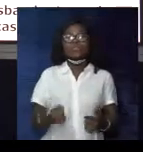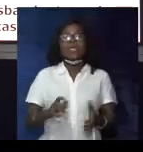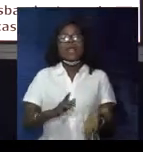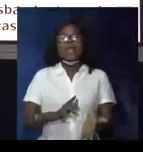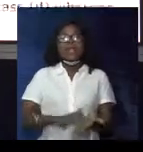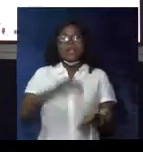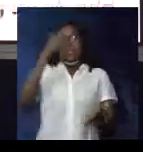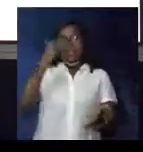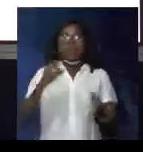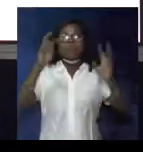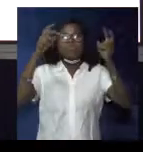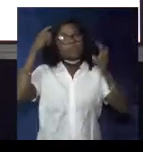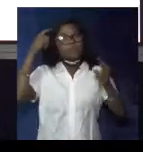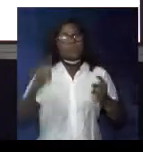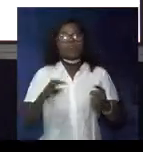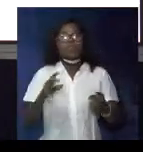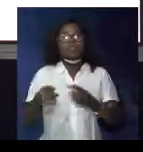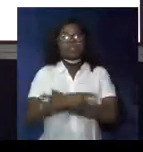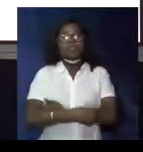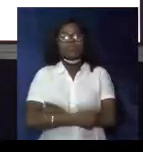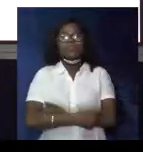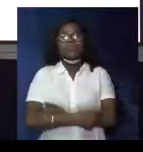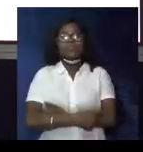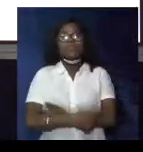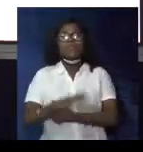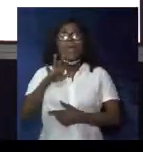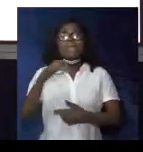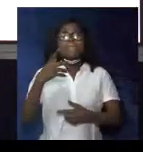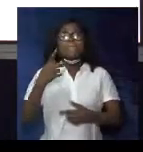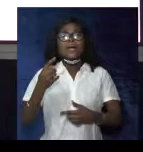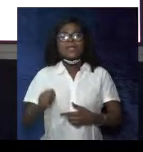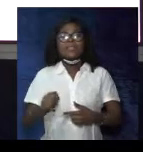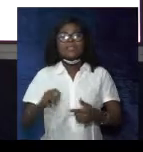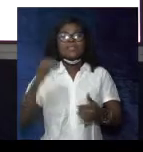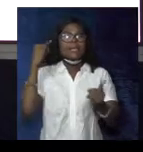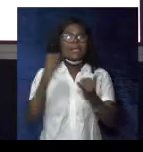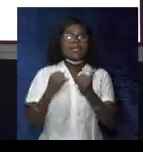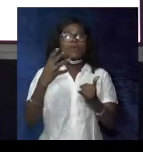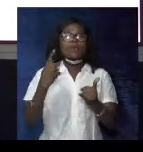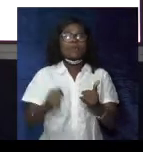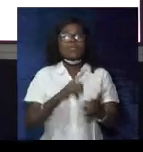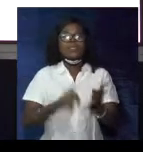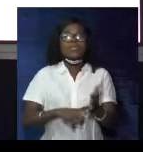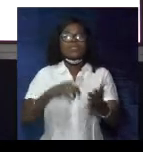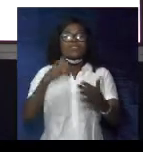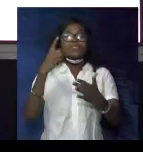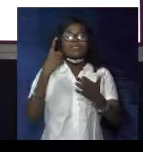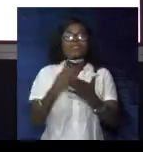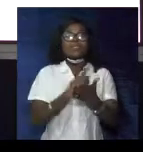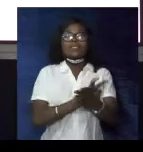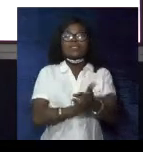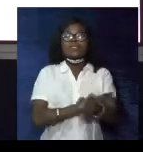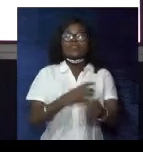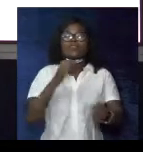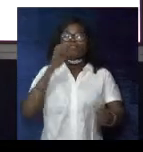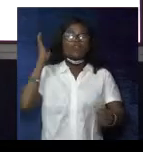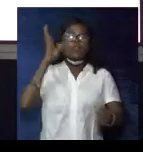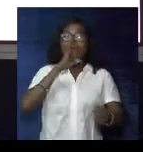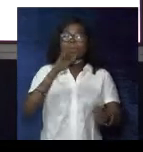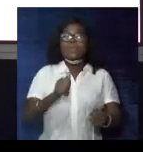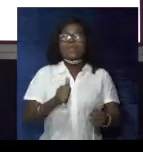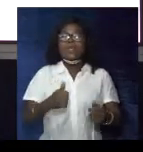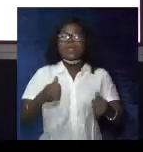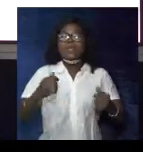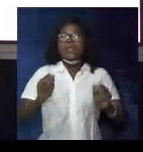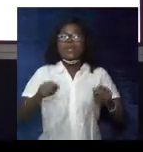Now to the learning objective for today. By the end of this lesson, you should be able to make